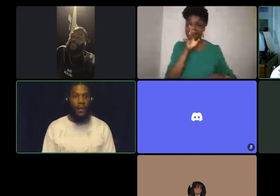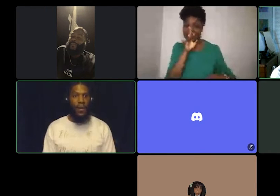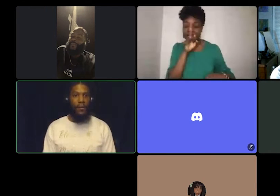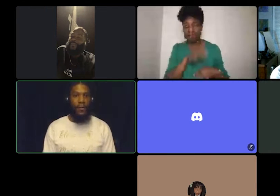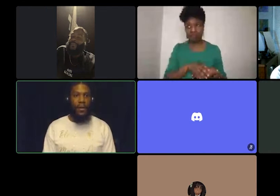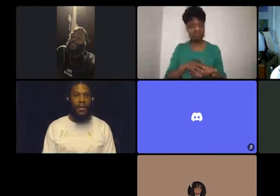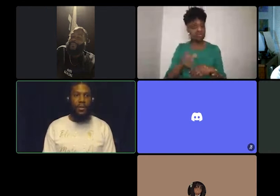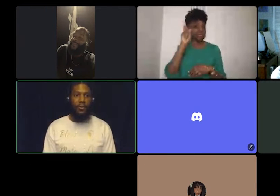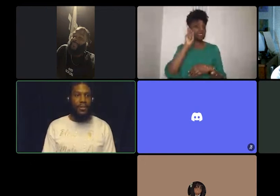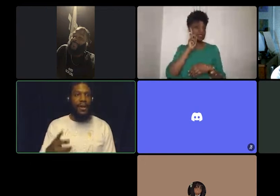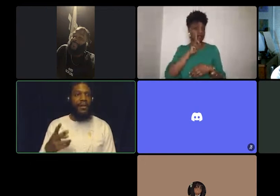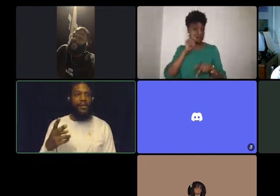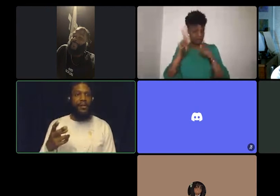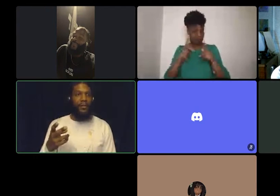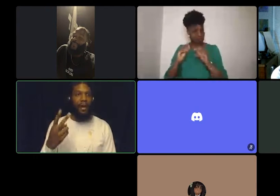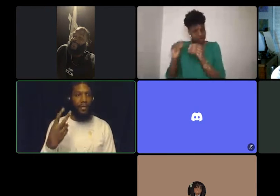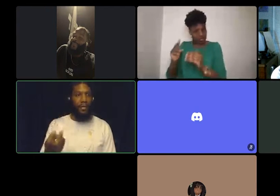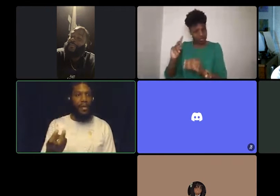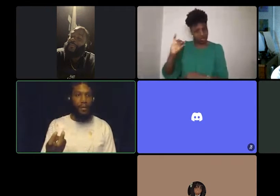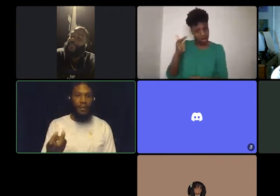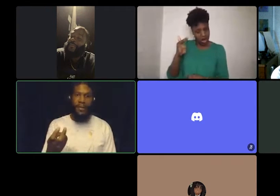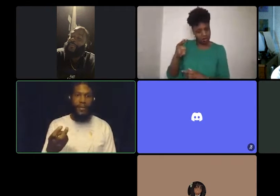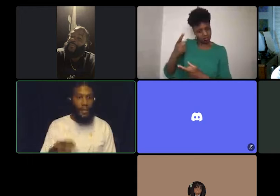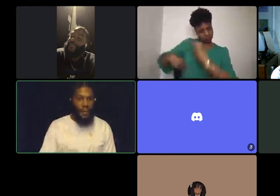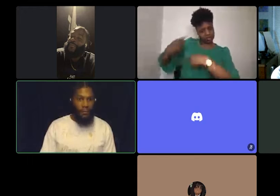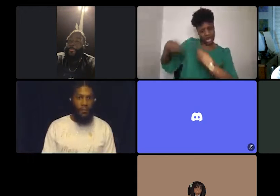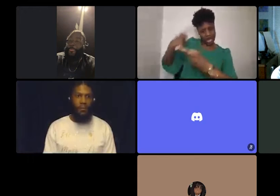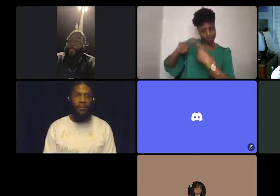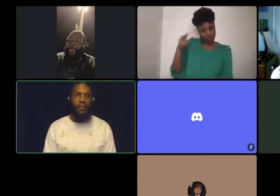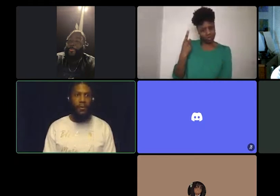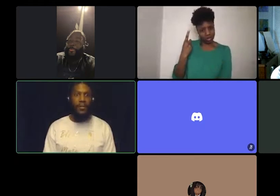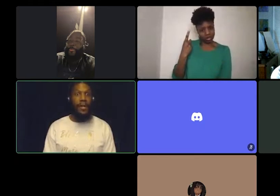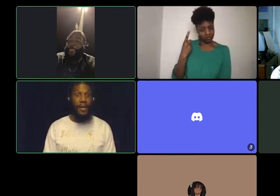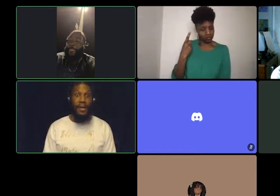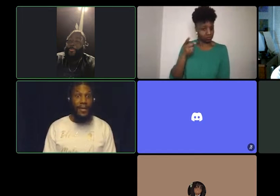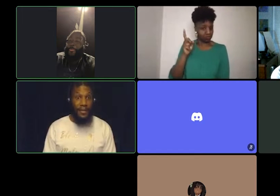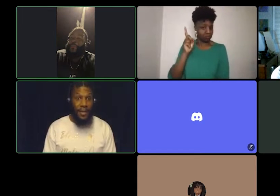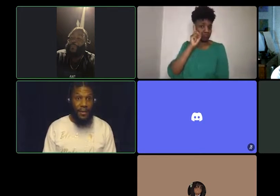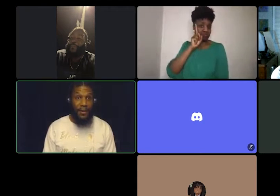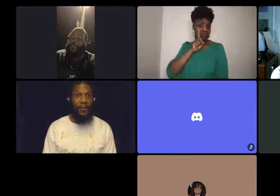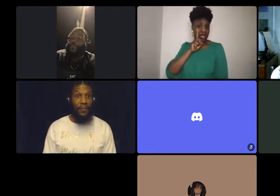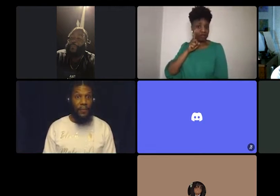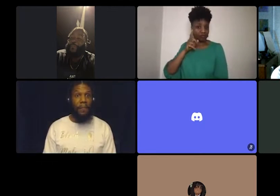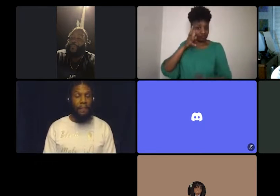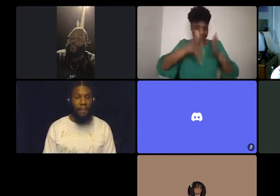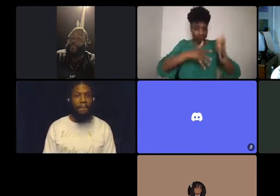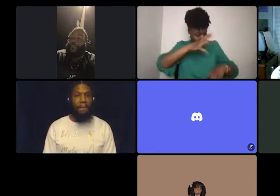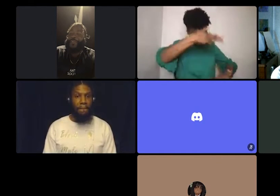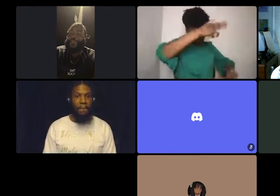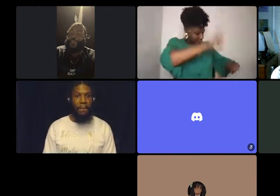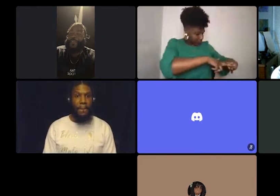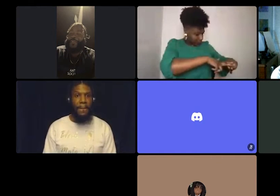know who are Hmm. deaf, just sign to their dog sit and they sit or stay and they That's stay. awesome.